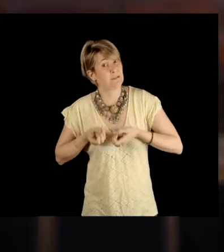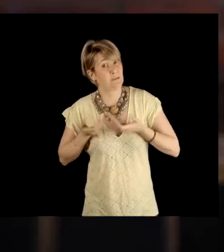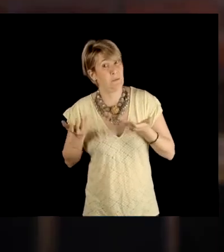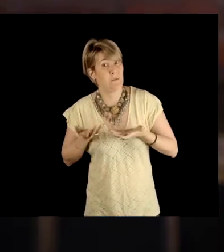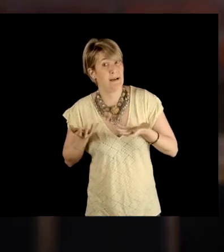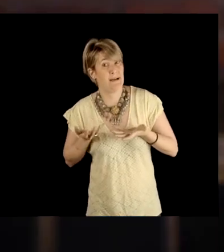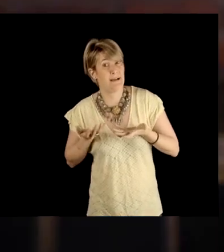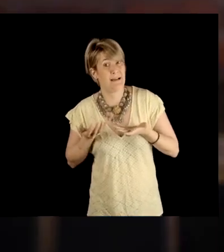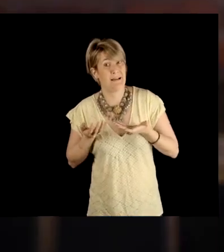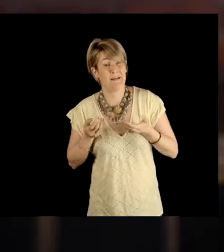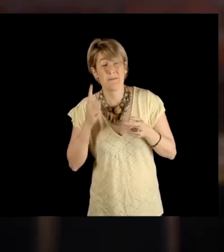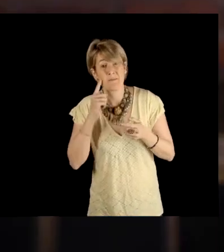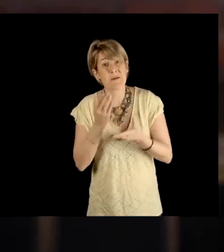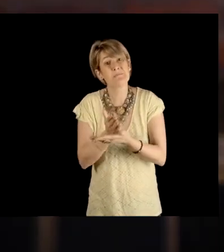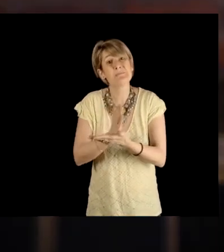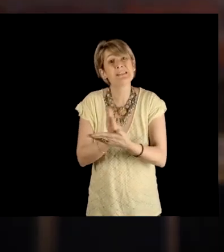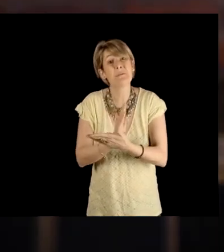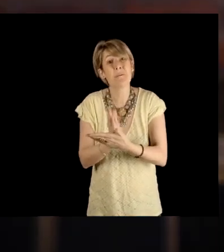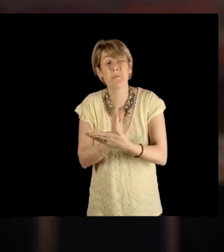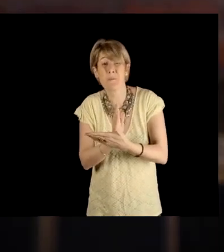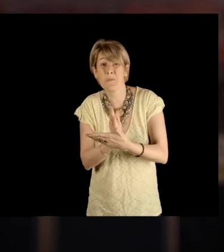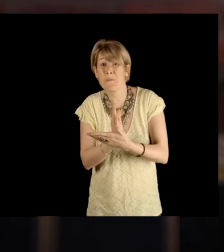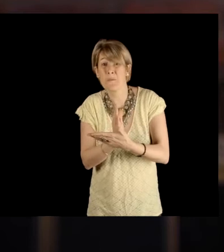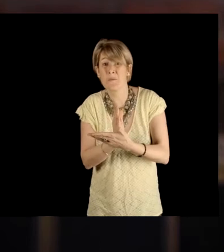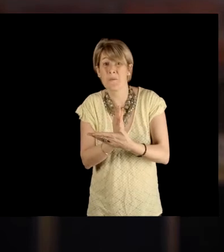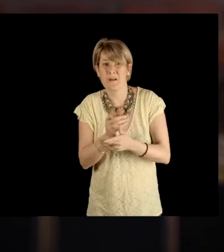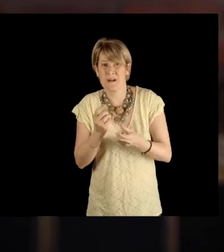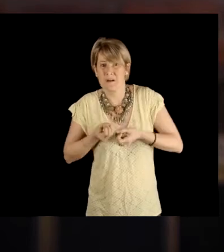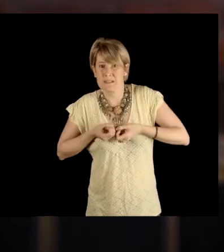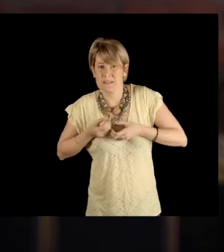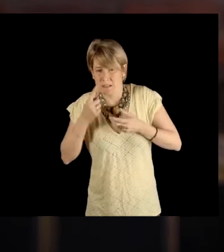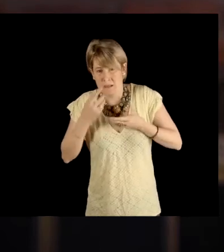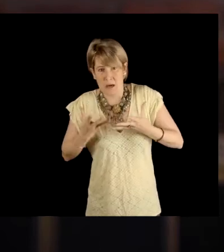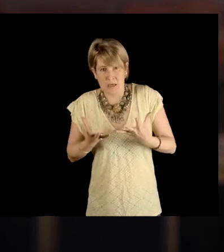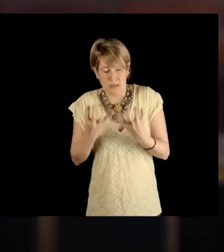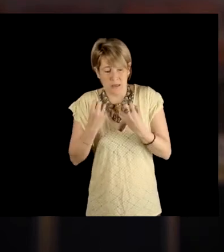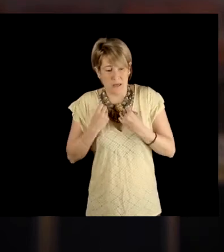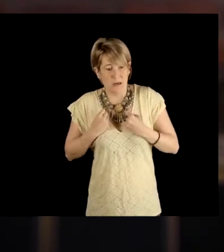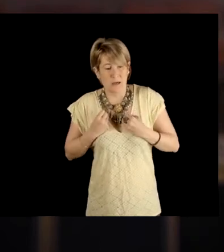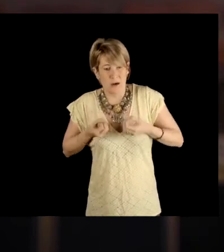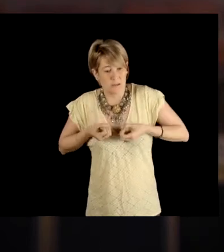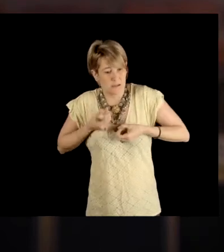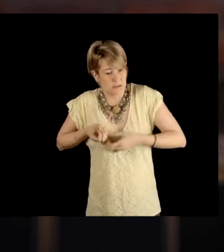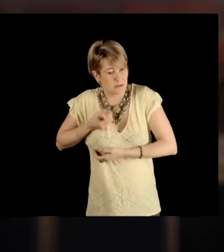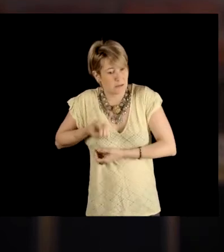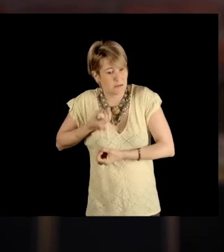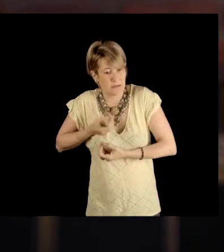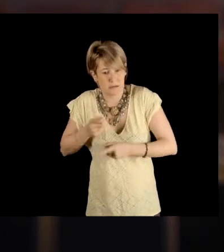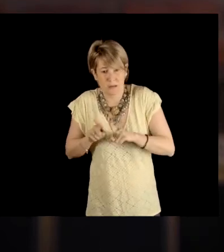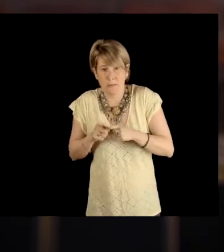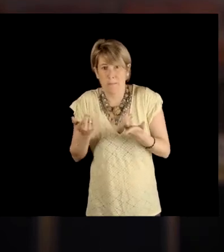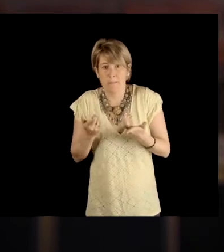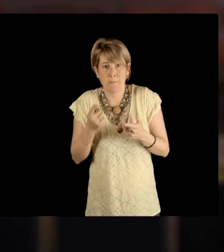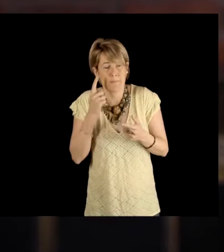and enters beloved's chamber. Later on, beloved asks, how did you climb? How did you come?